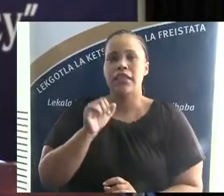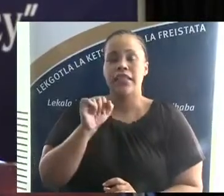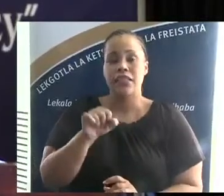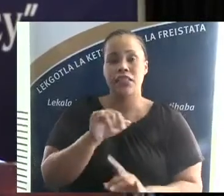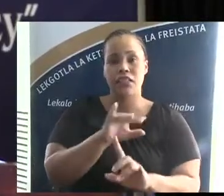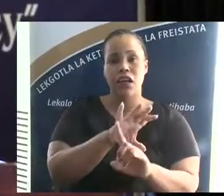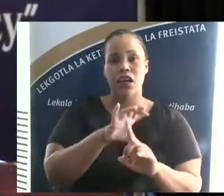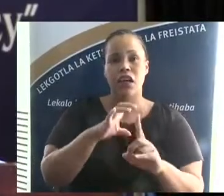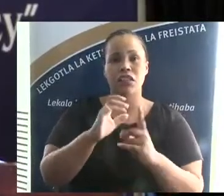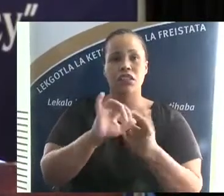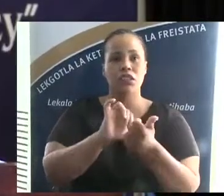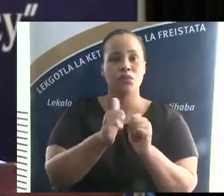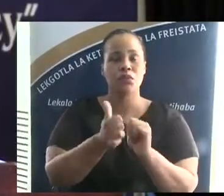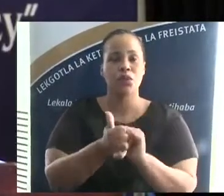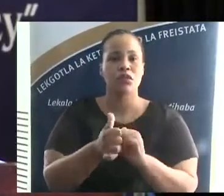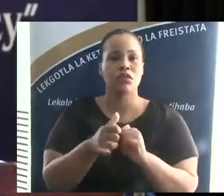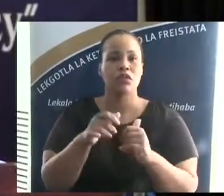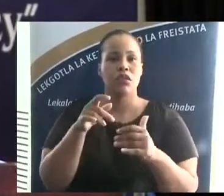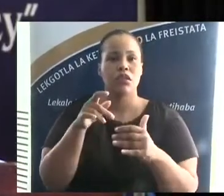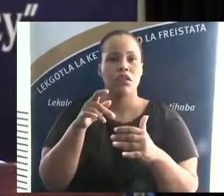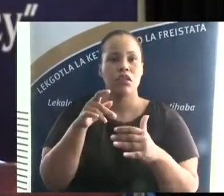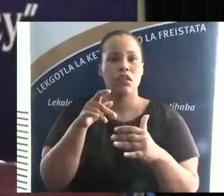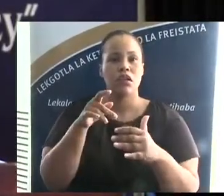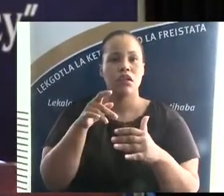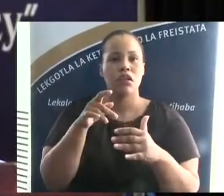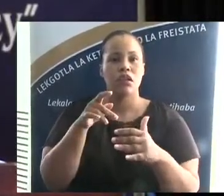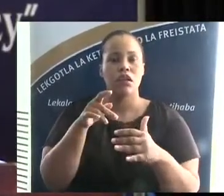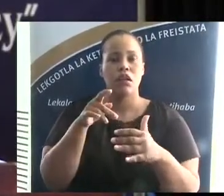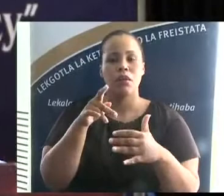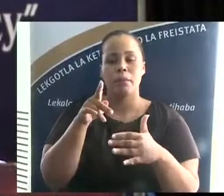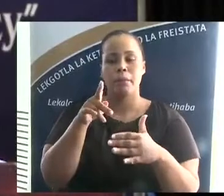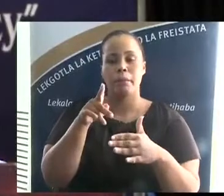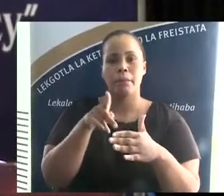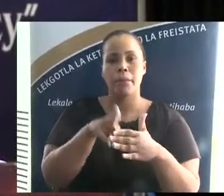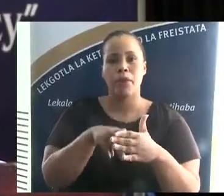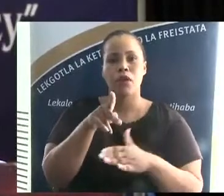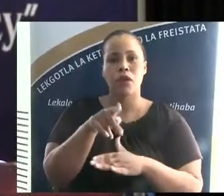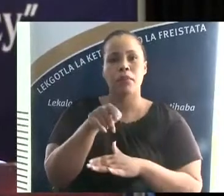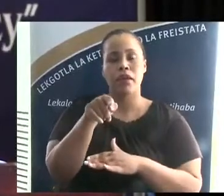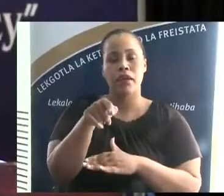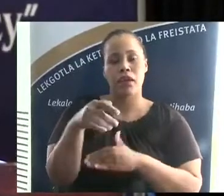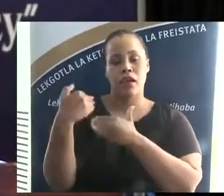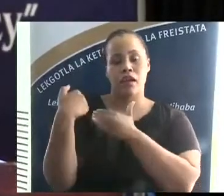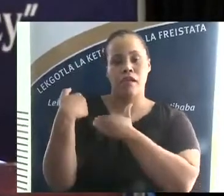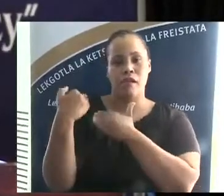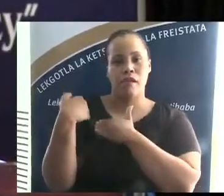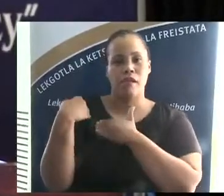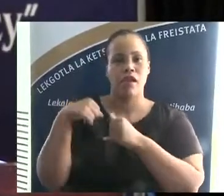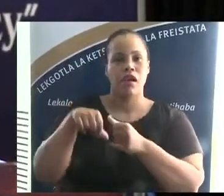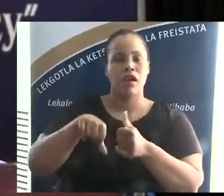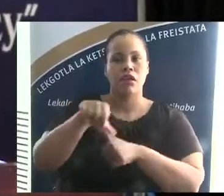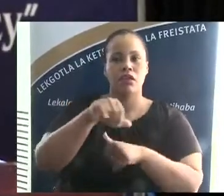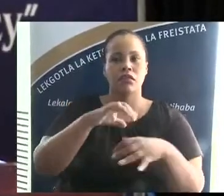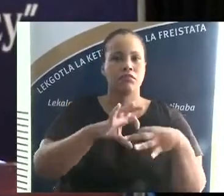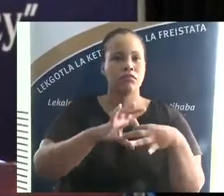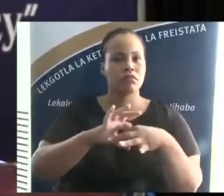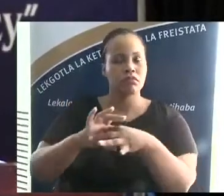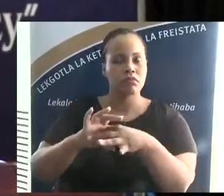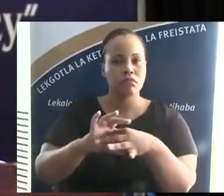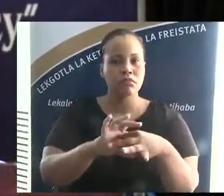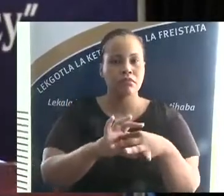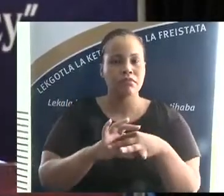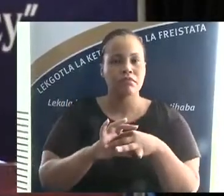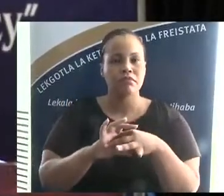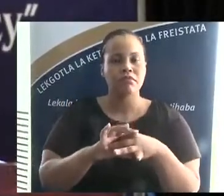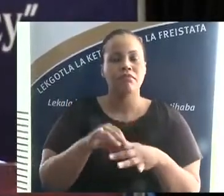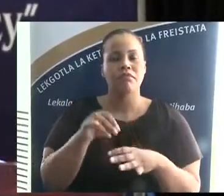cultural and sport-related programs that have long been the impetus for social cohesion and socio-economic growth